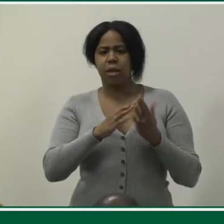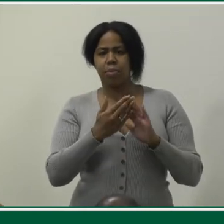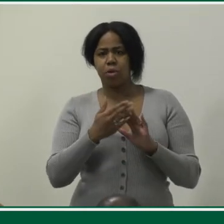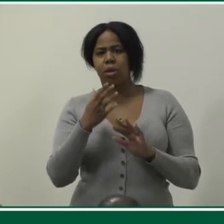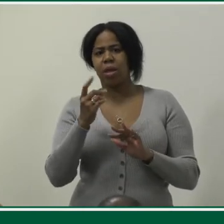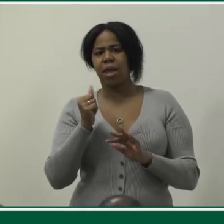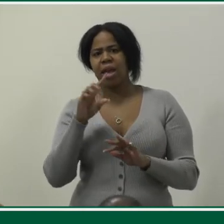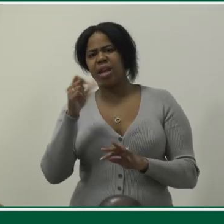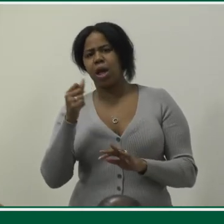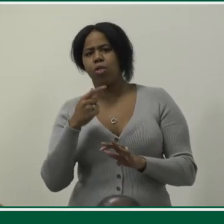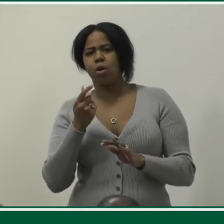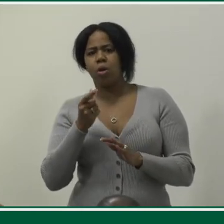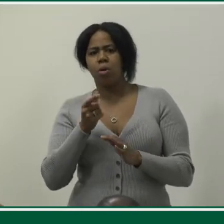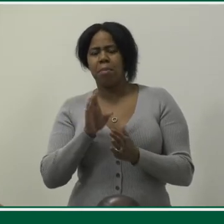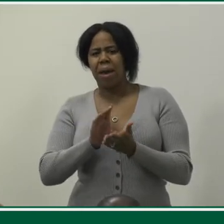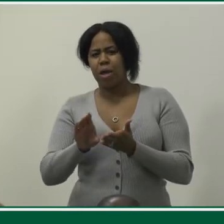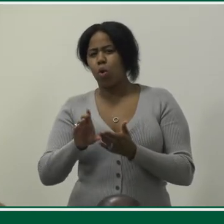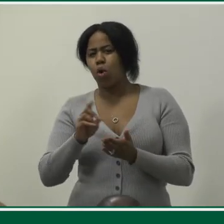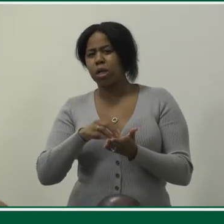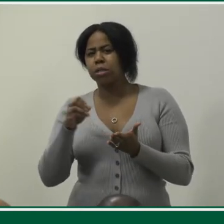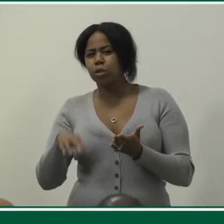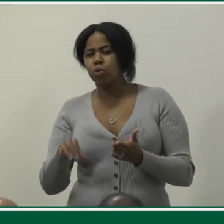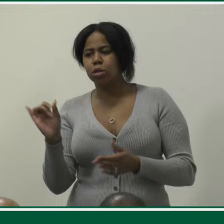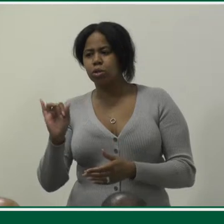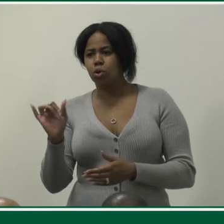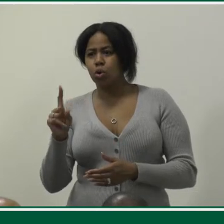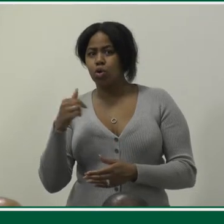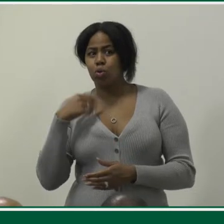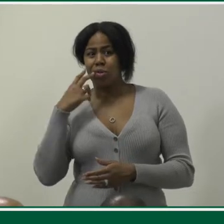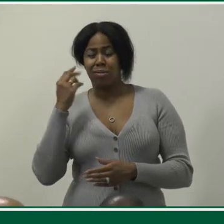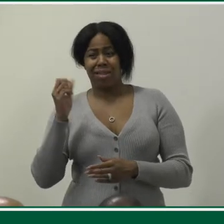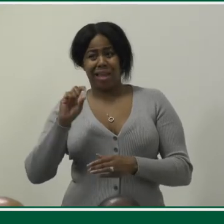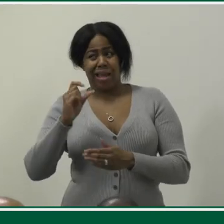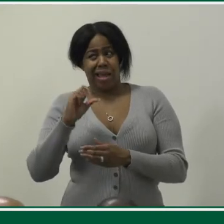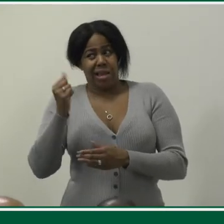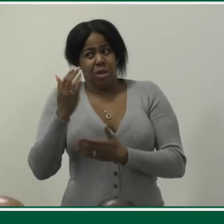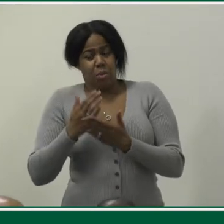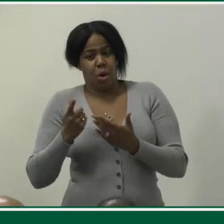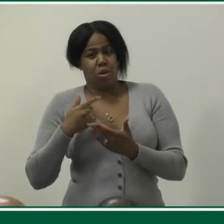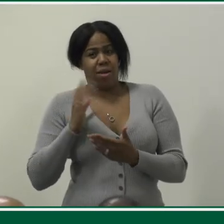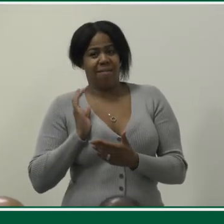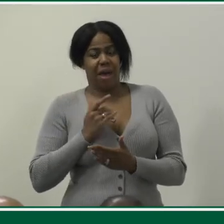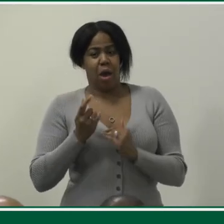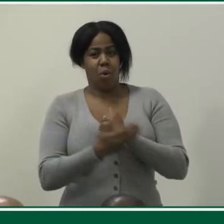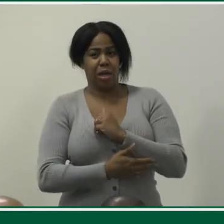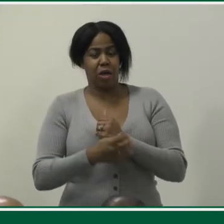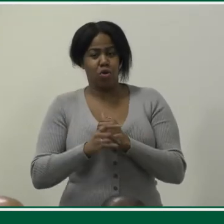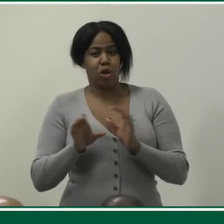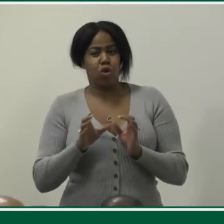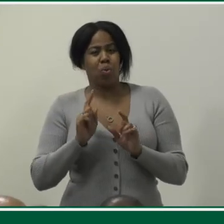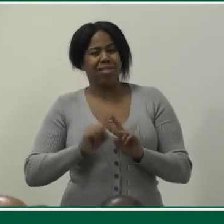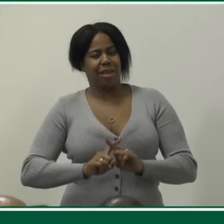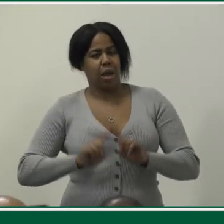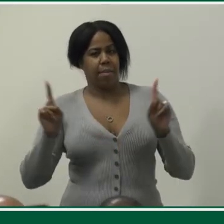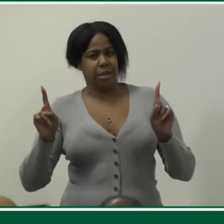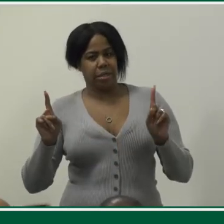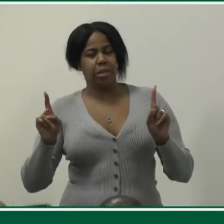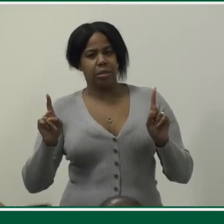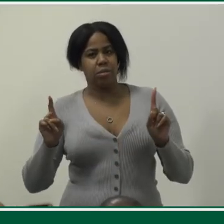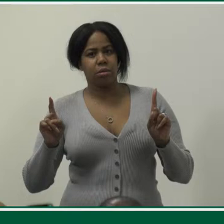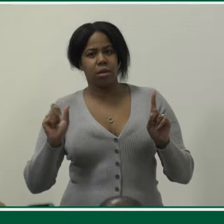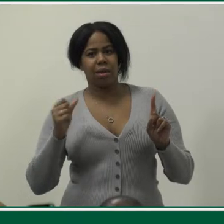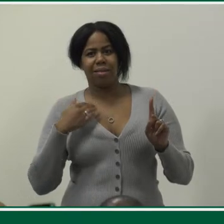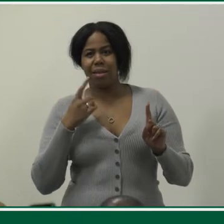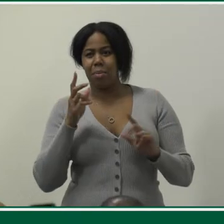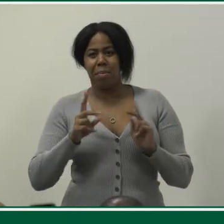on minoritized students, you see a whole nother part of the country doing the opposite, right? You see people who are railing against ethnic